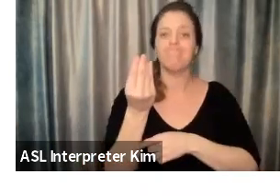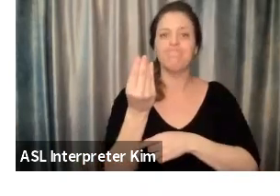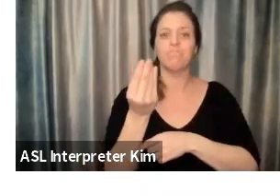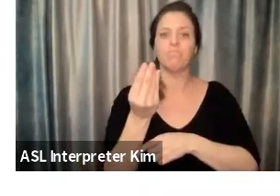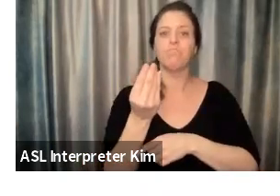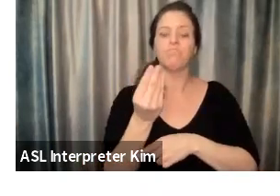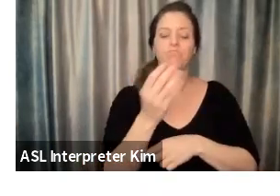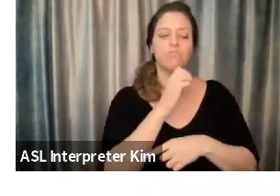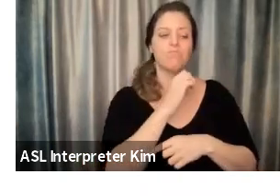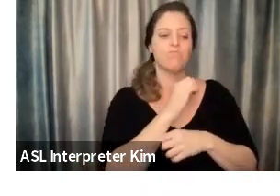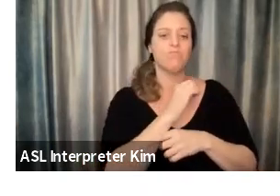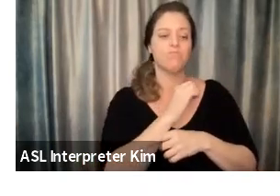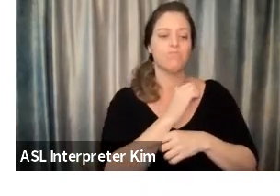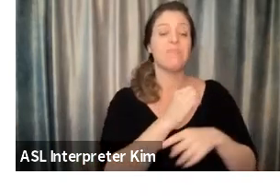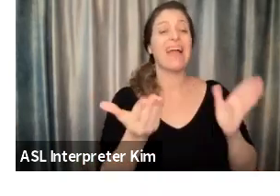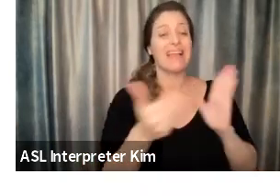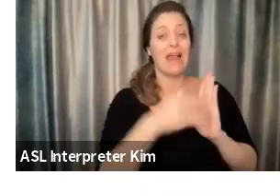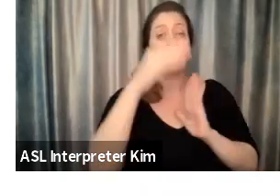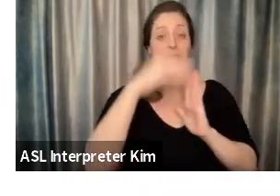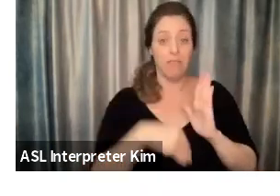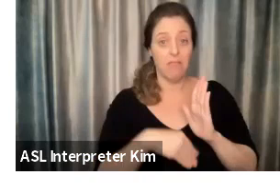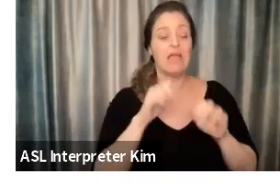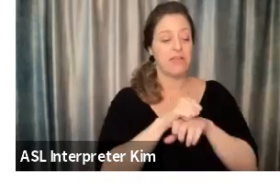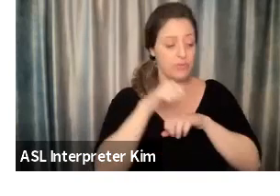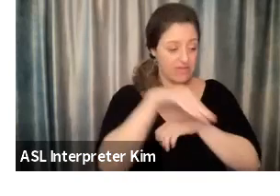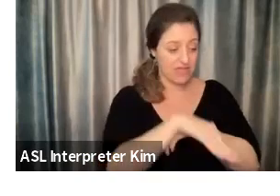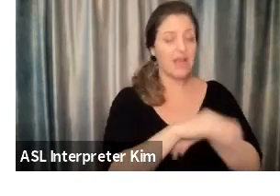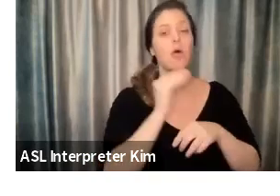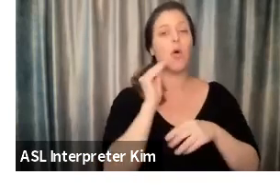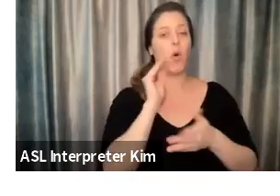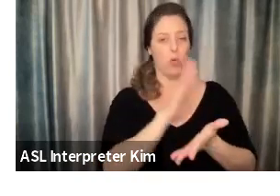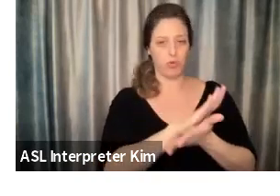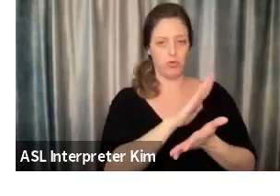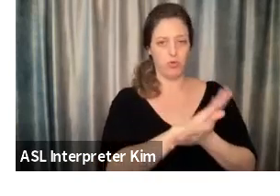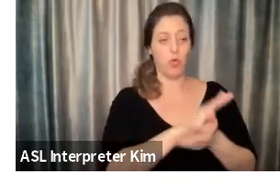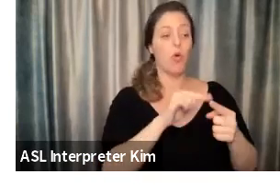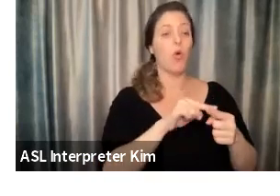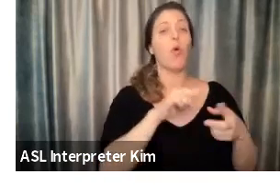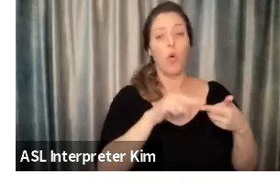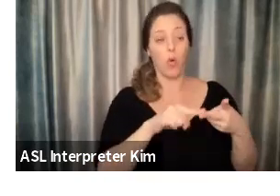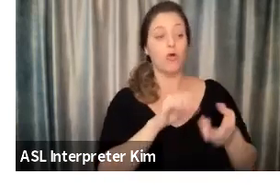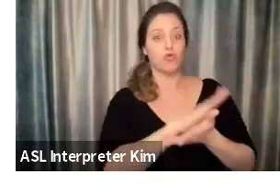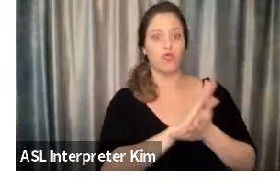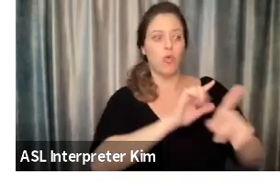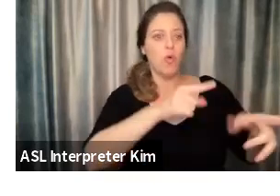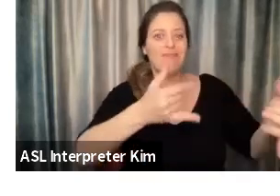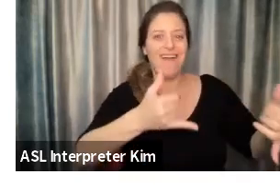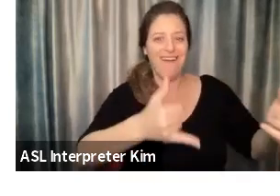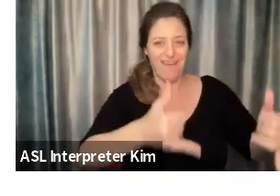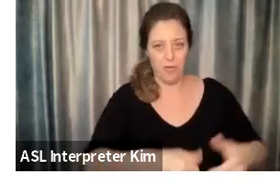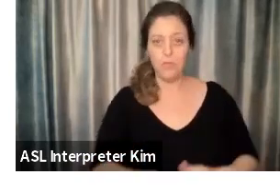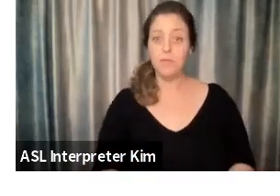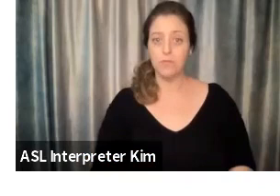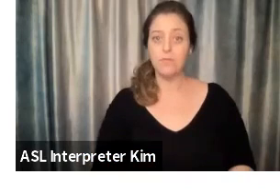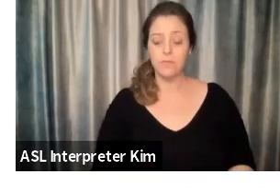attendance or the home school of residence based on the student's address if they never attended a Twin Rivers